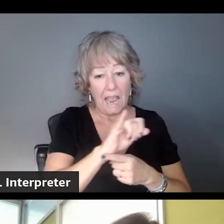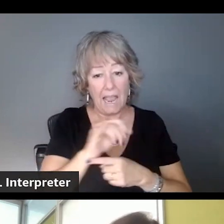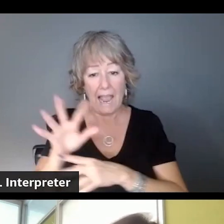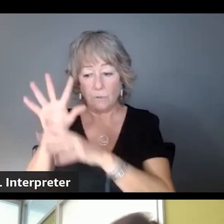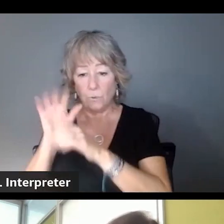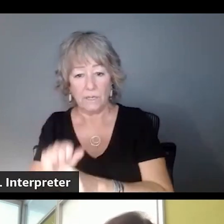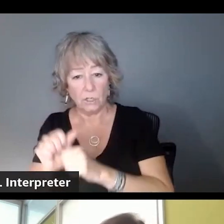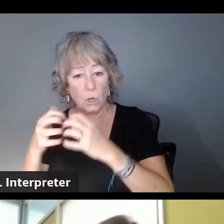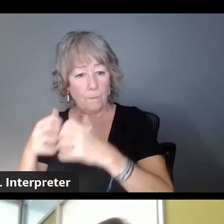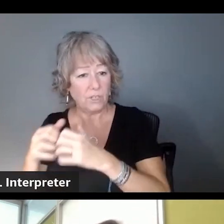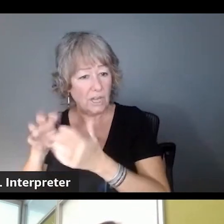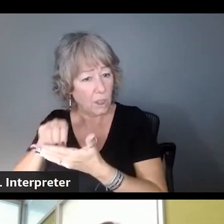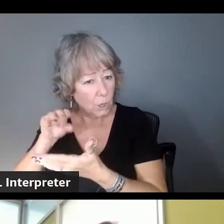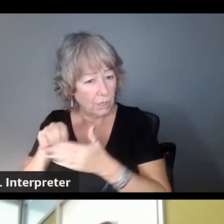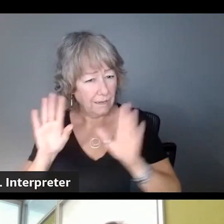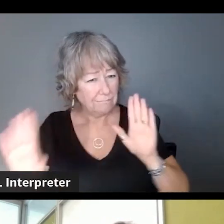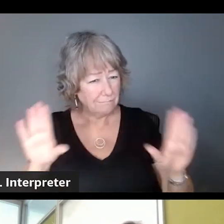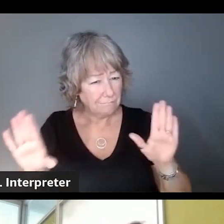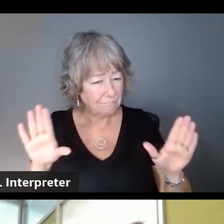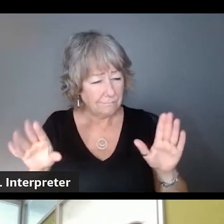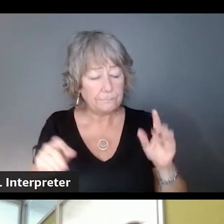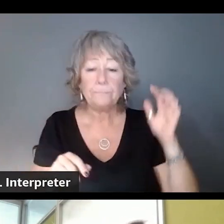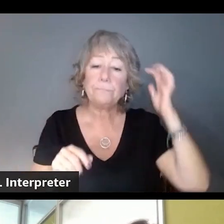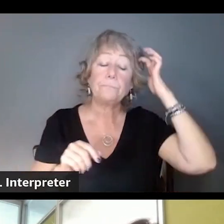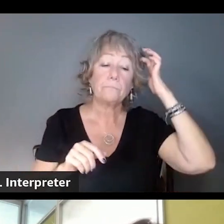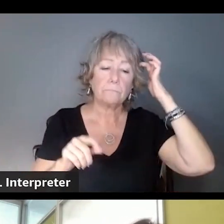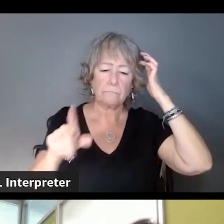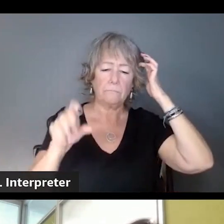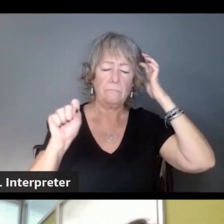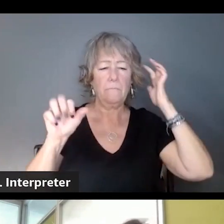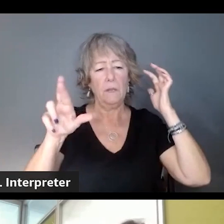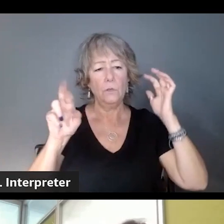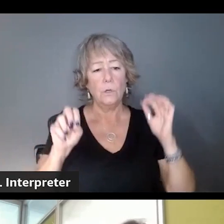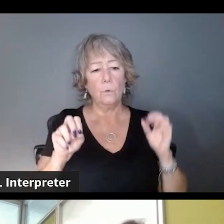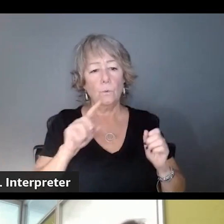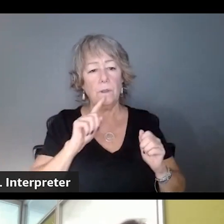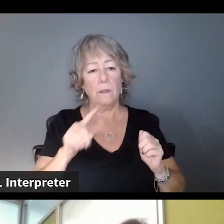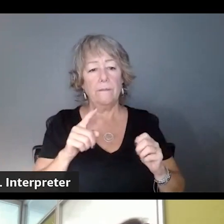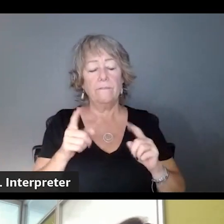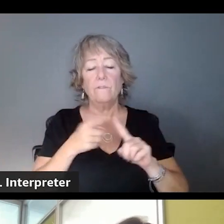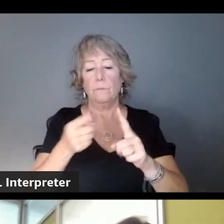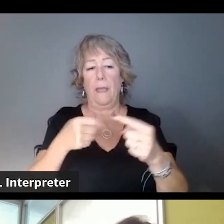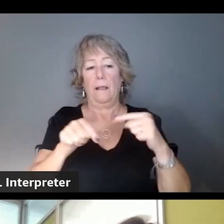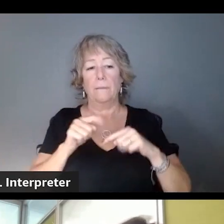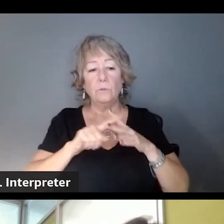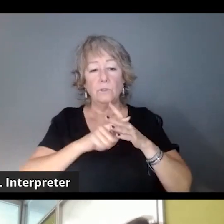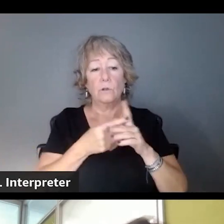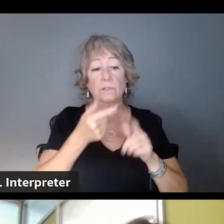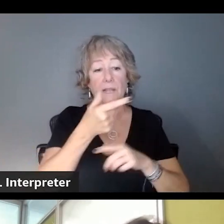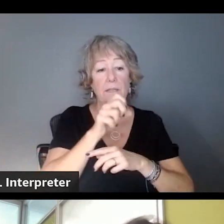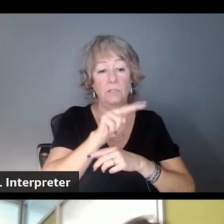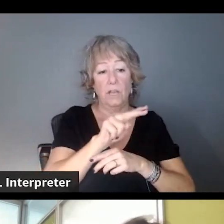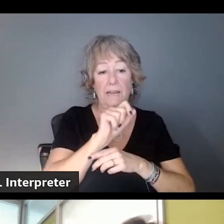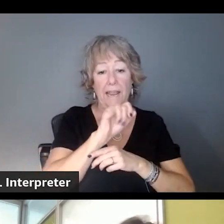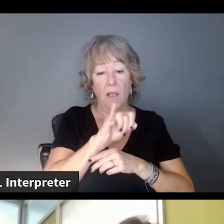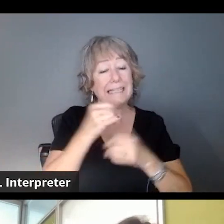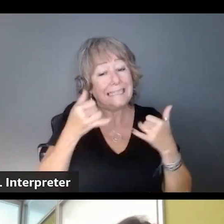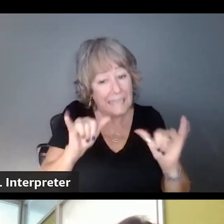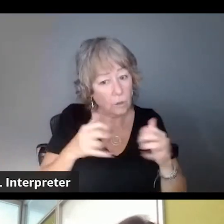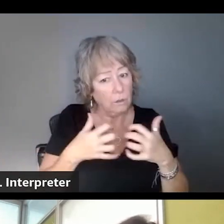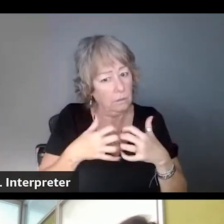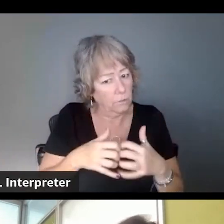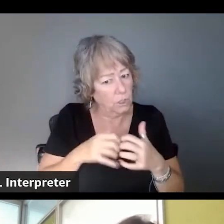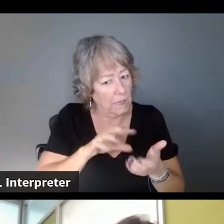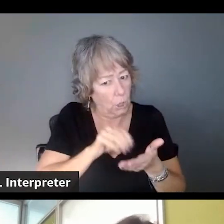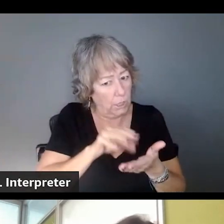learning? Yeah. So I really like to start with generative AI is still machine learning. So